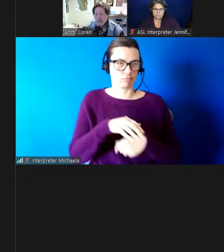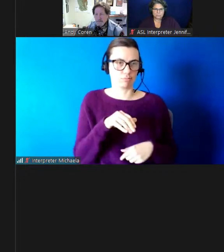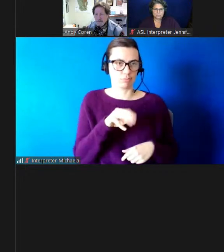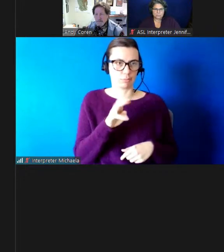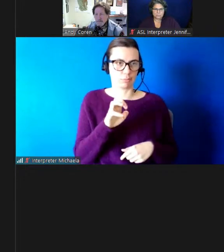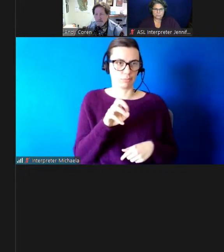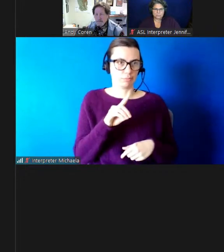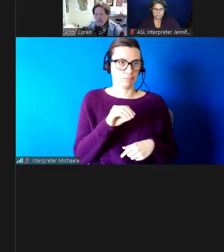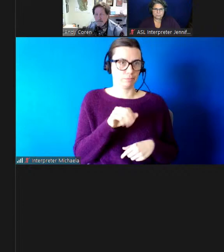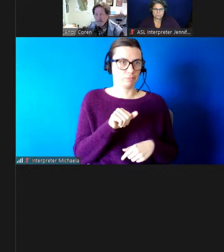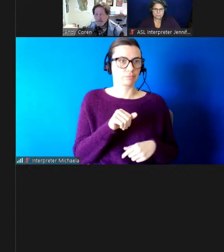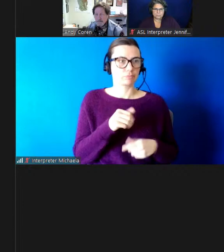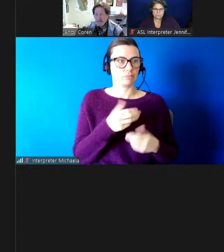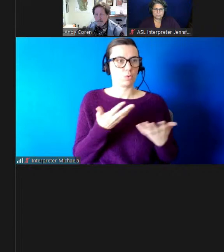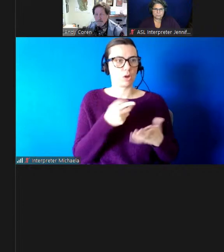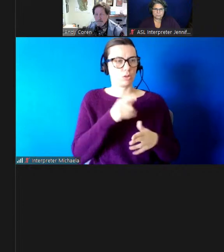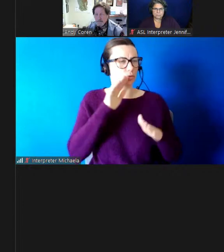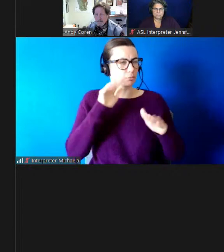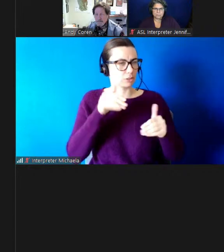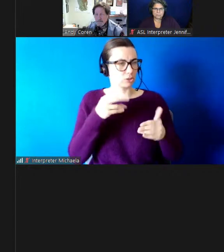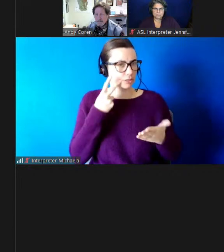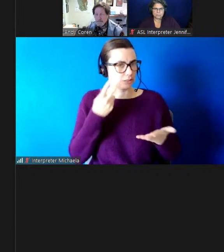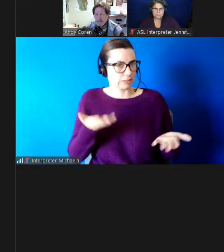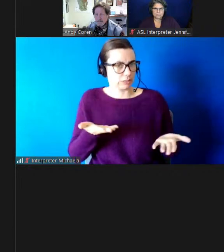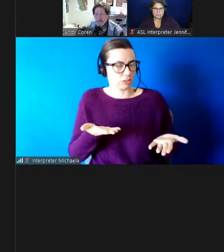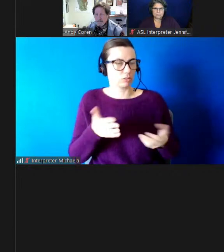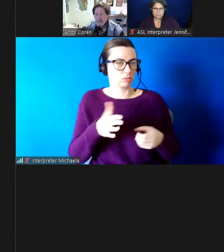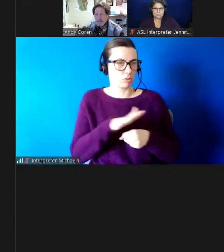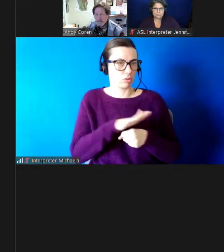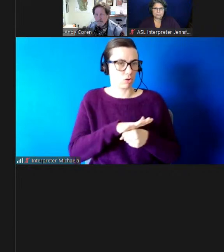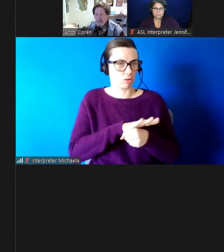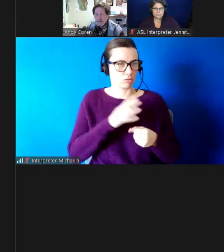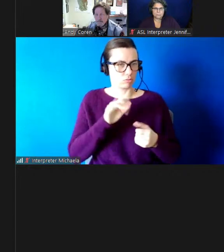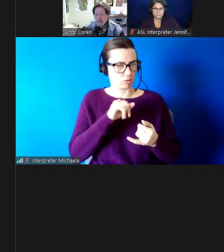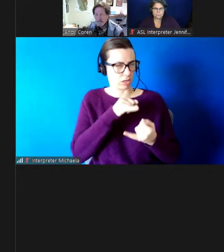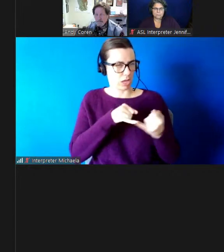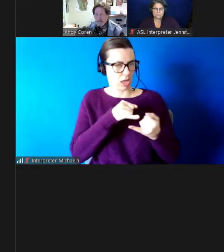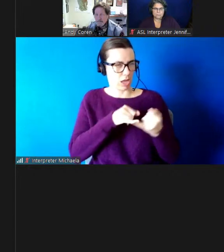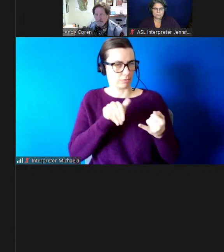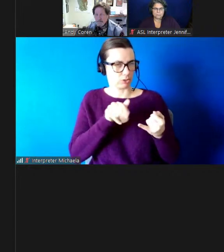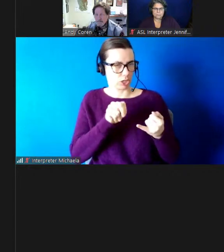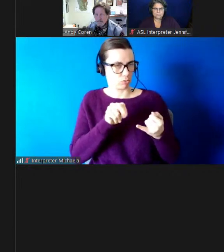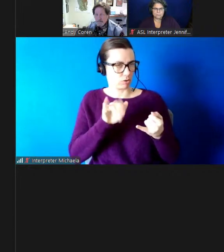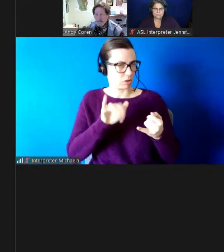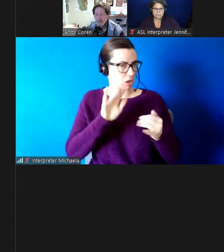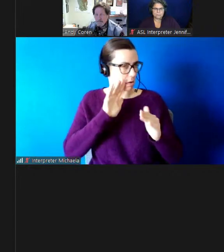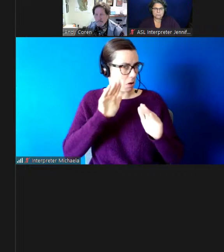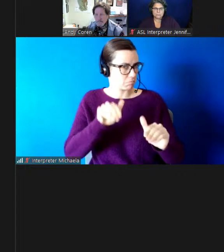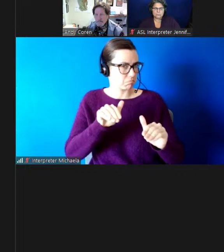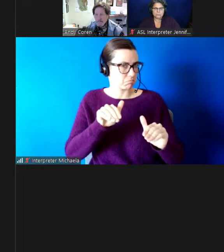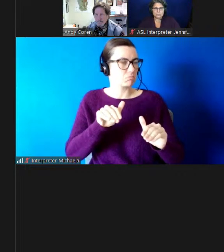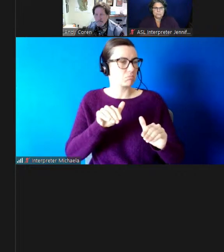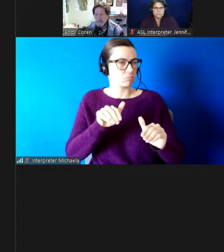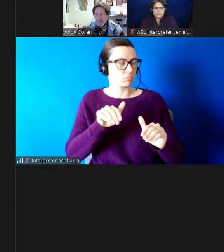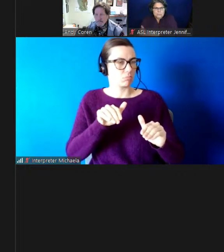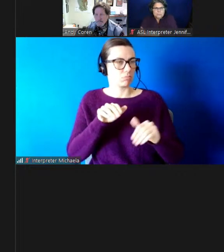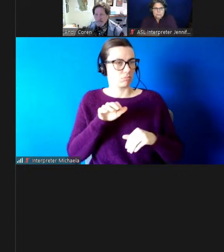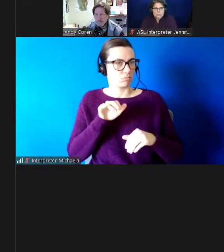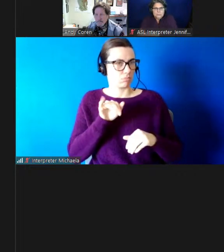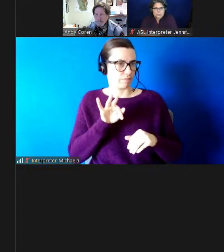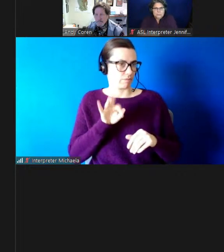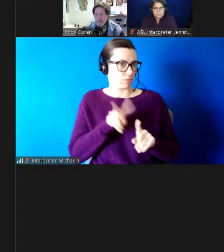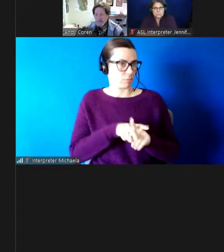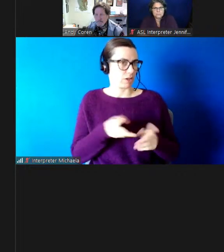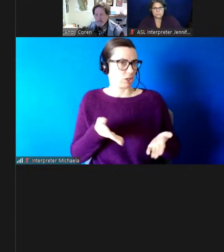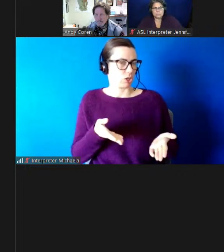to see here locally, if you think that kind of end of January expectation might apply here, or